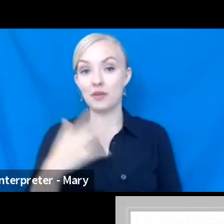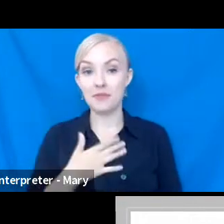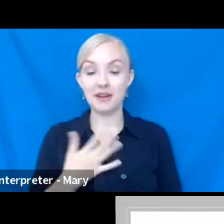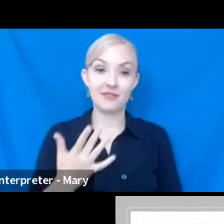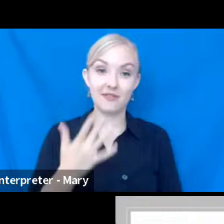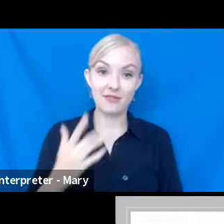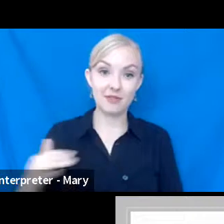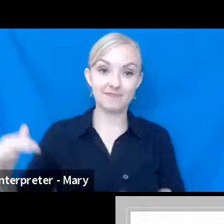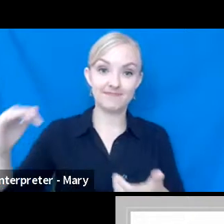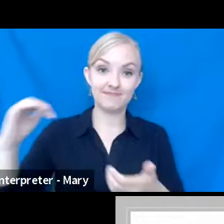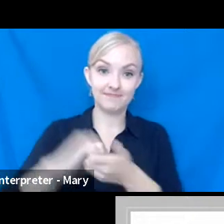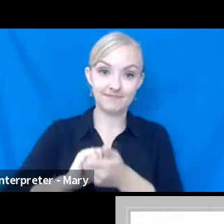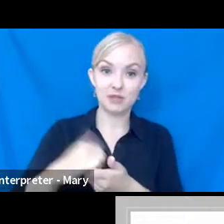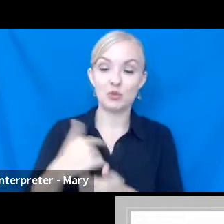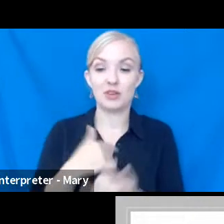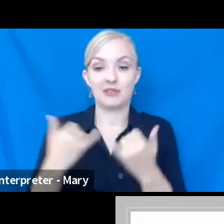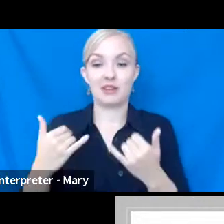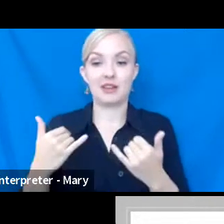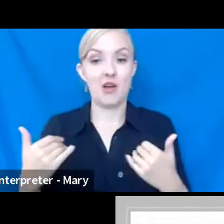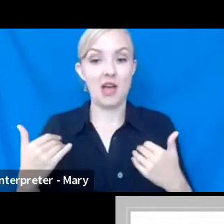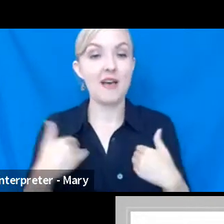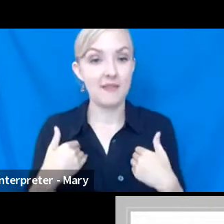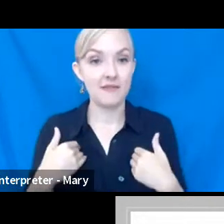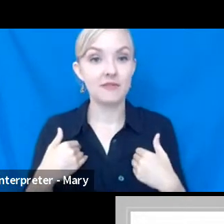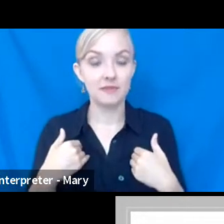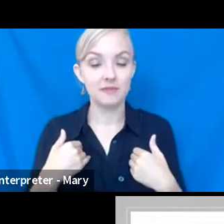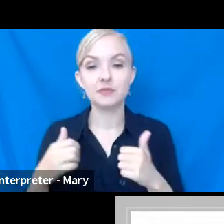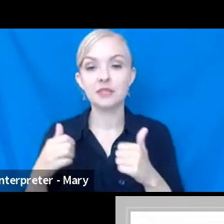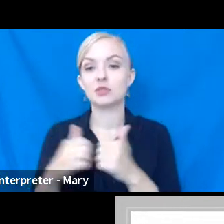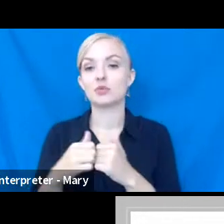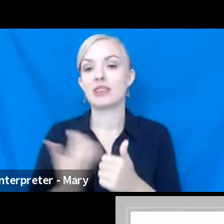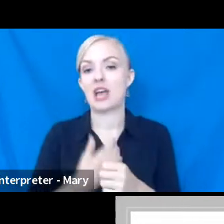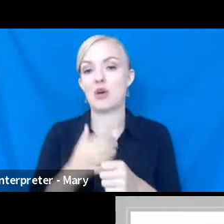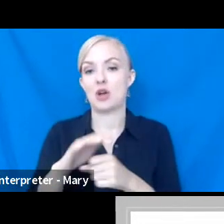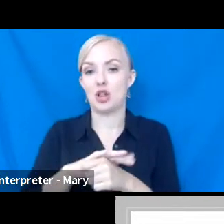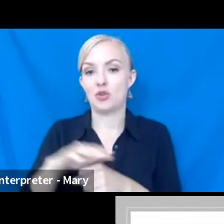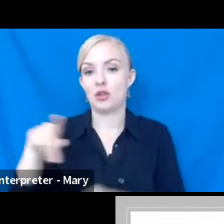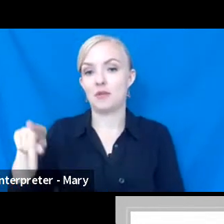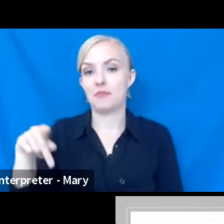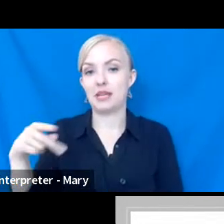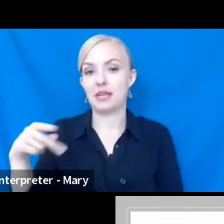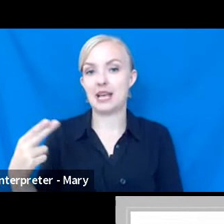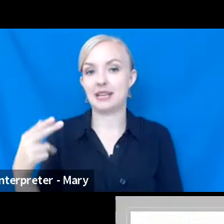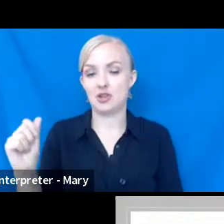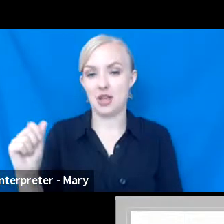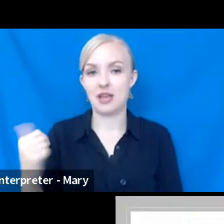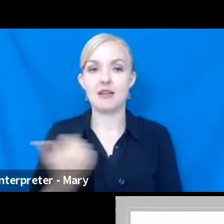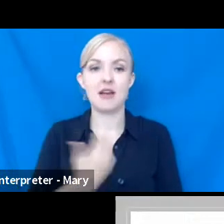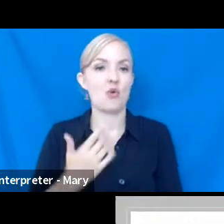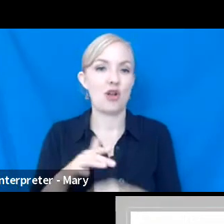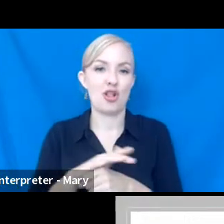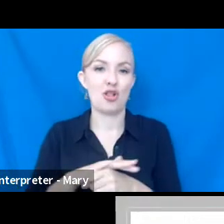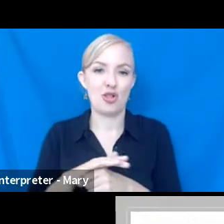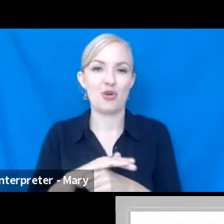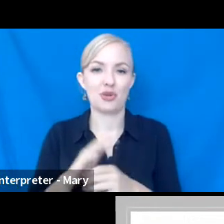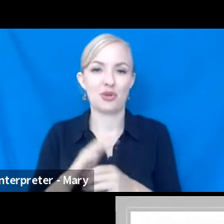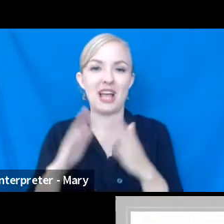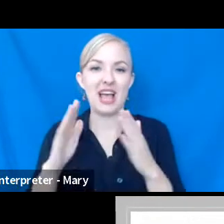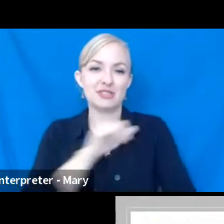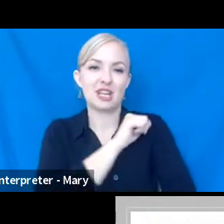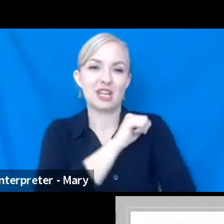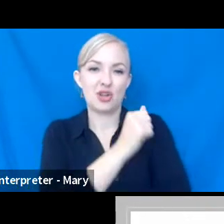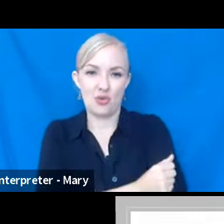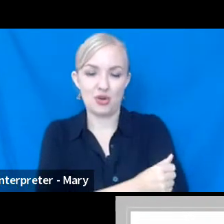favorite partnerships that we currently have is with our local PHA, our local housing authority, the Housing Authority of Kansas